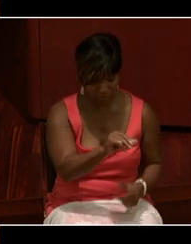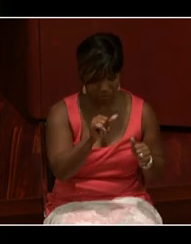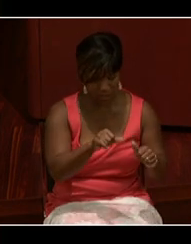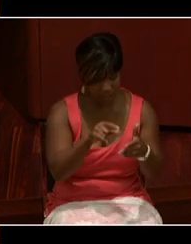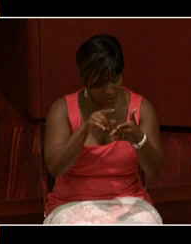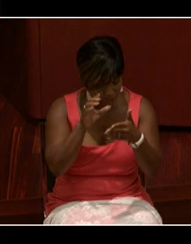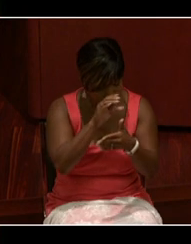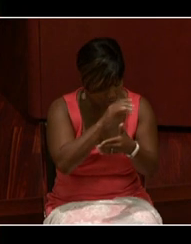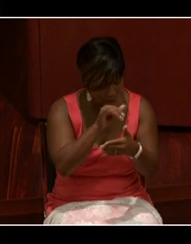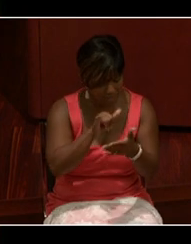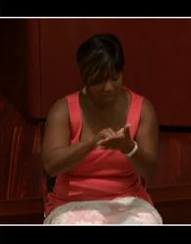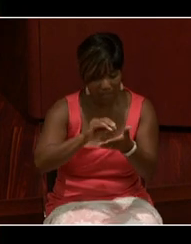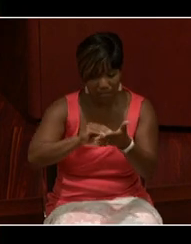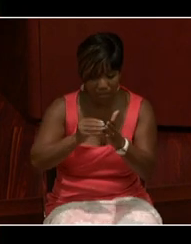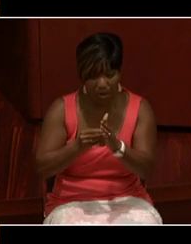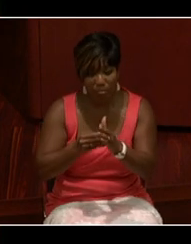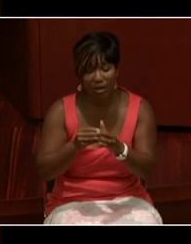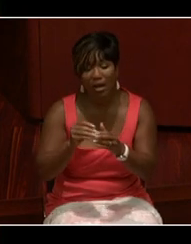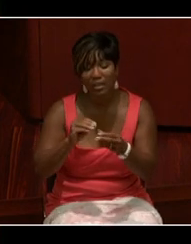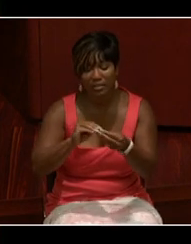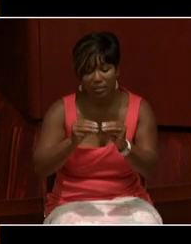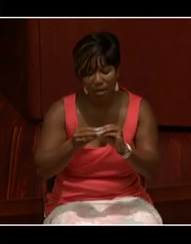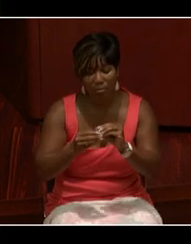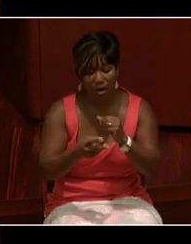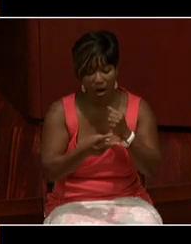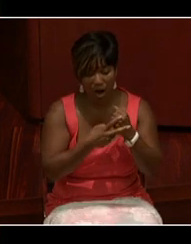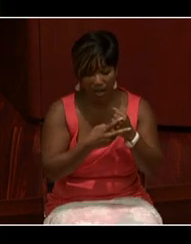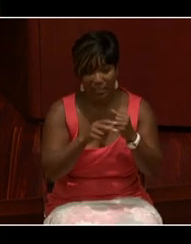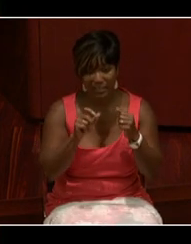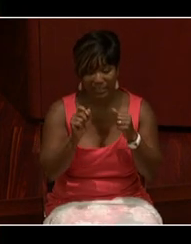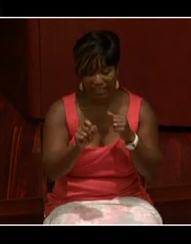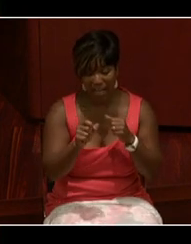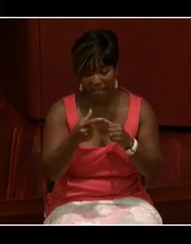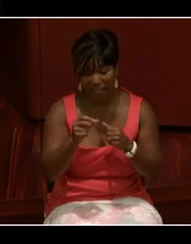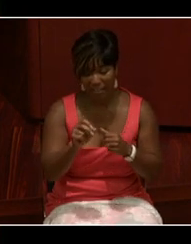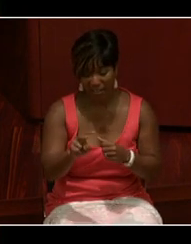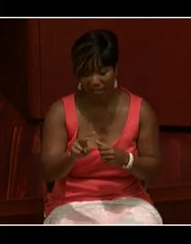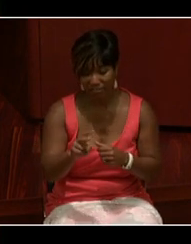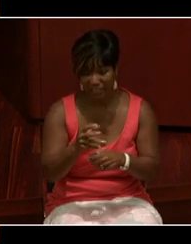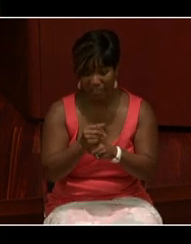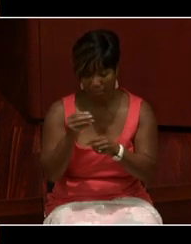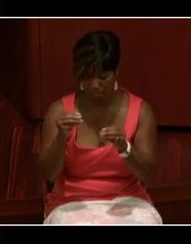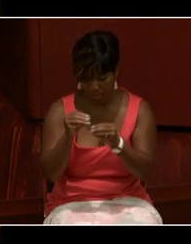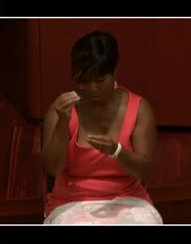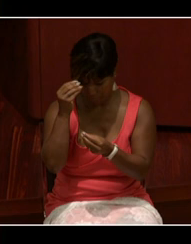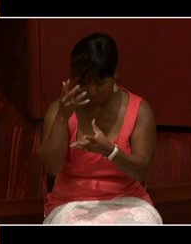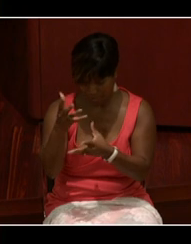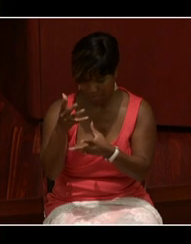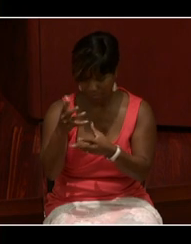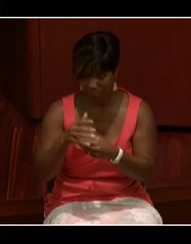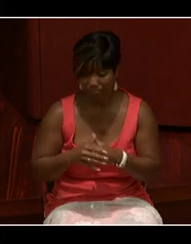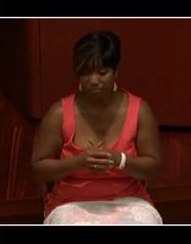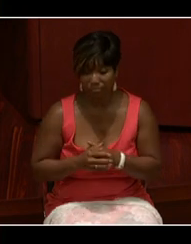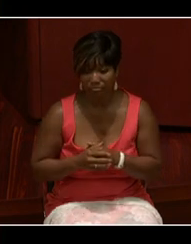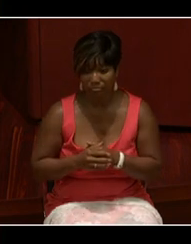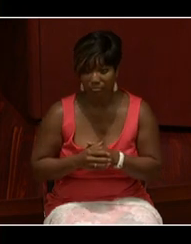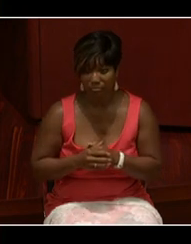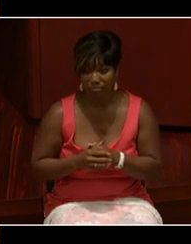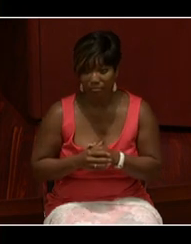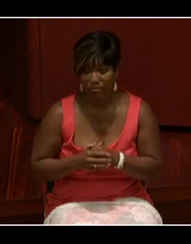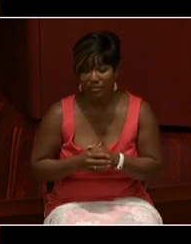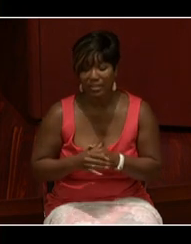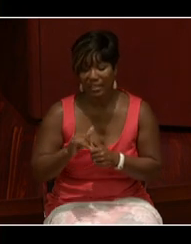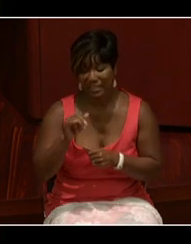in archives.gov on the online catalog to get more information on that series. An index of the inmates is